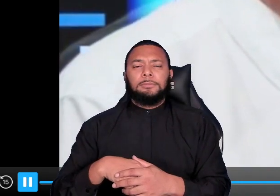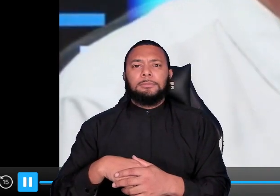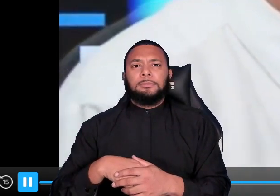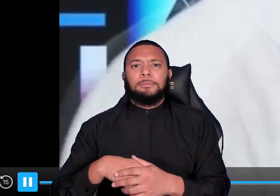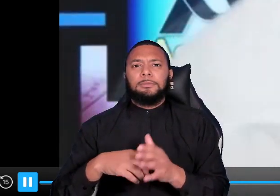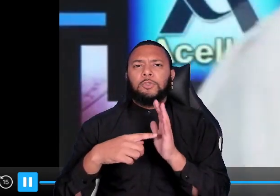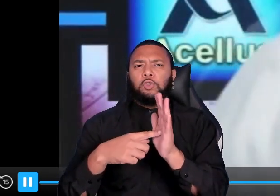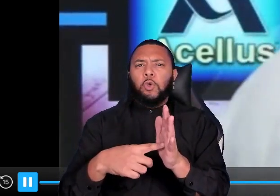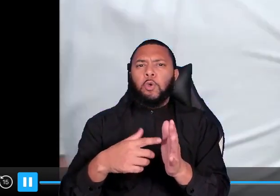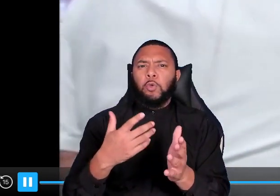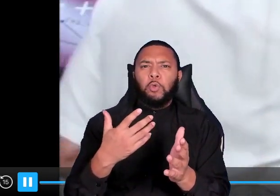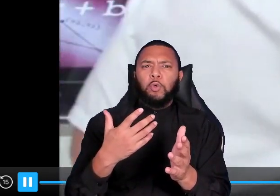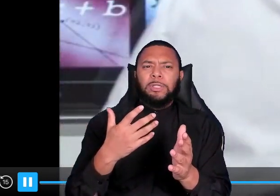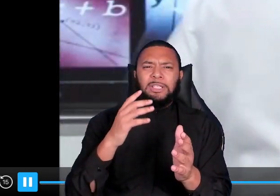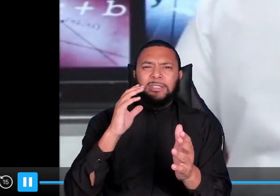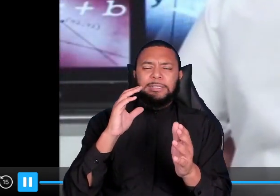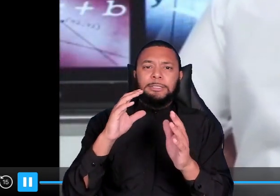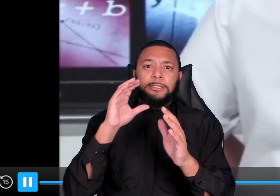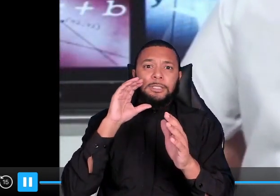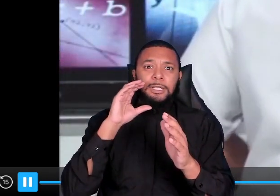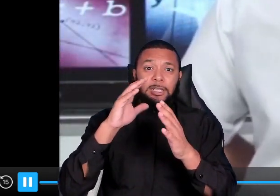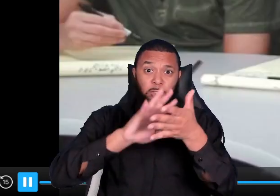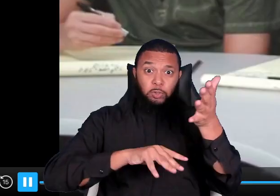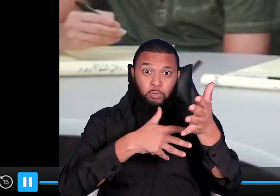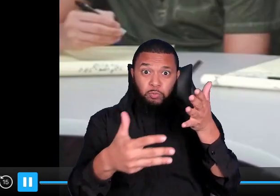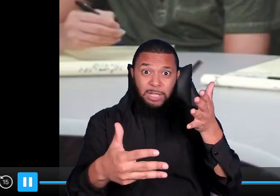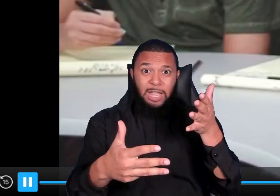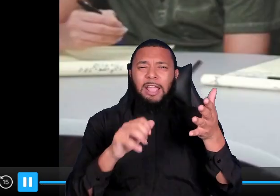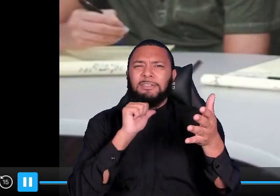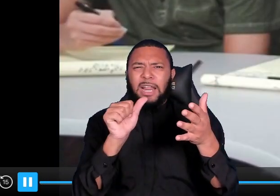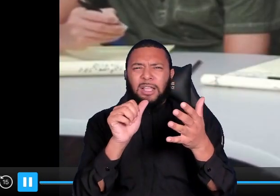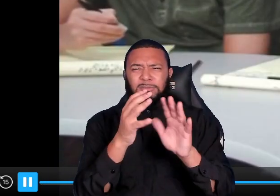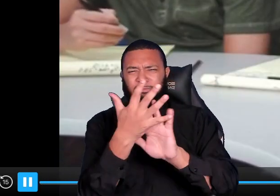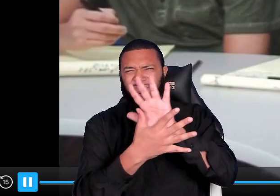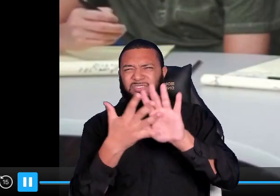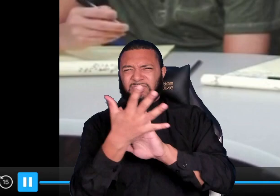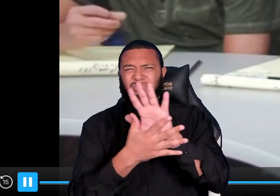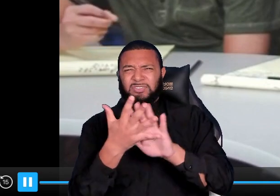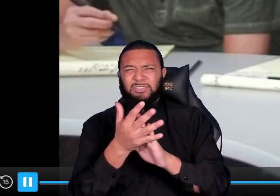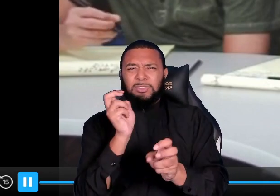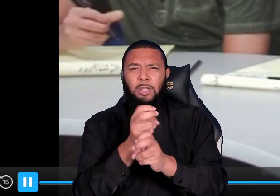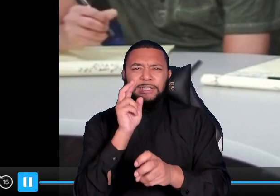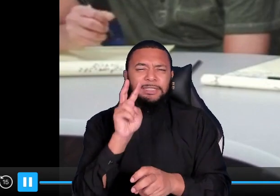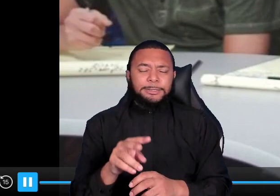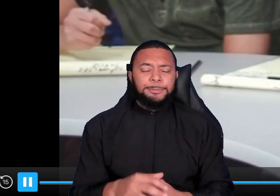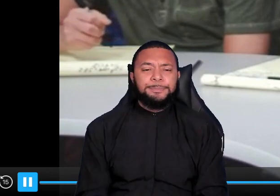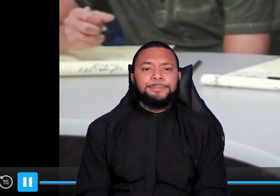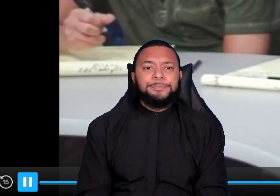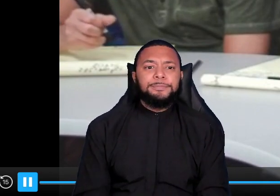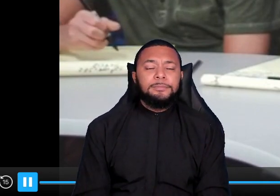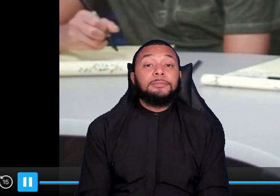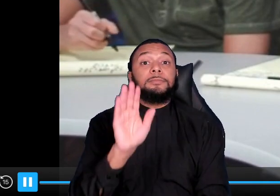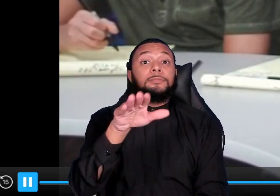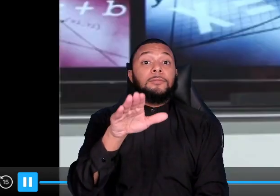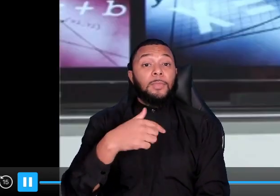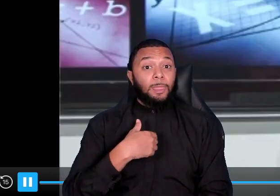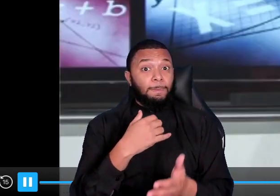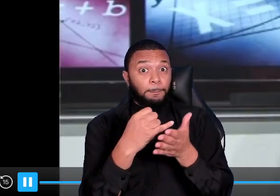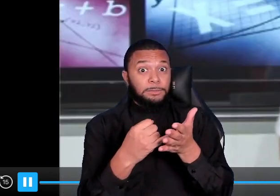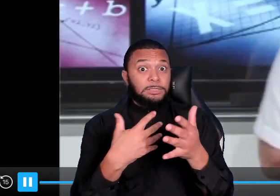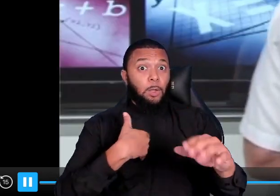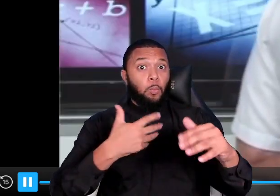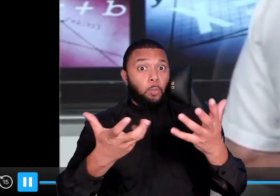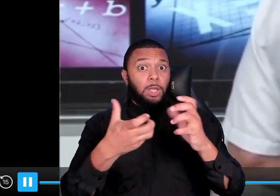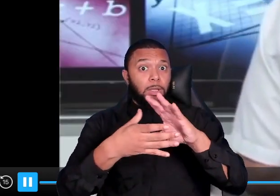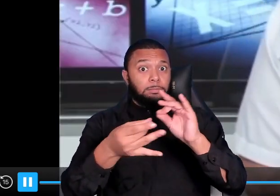picture. Okay? So here's a second example. And by the way, while I'm erasing here, let me say